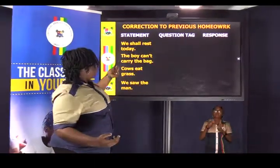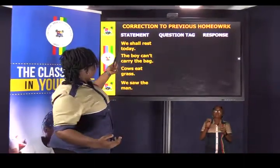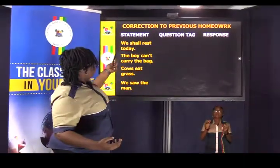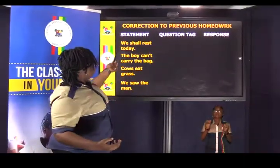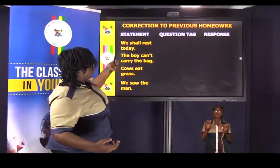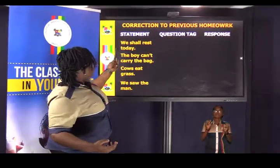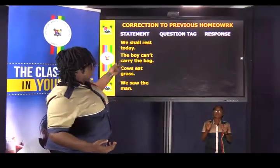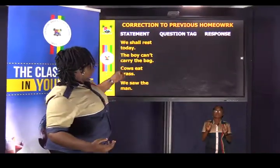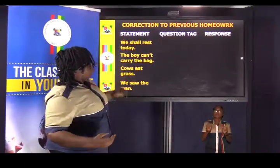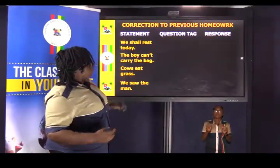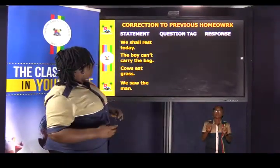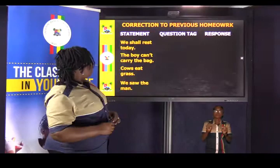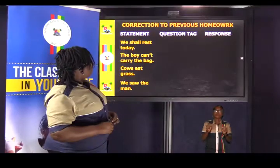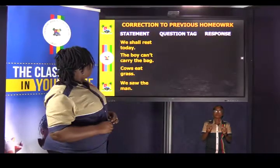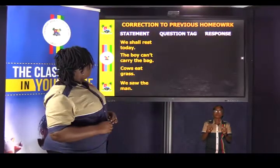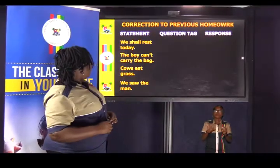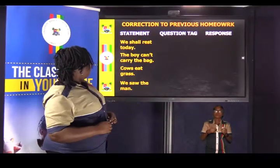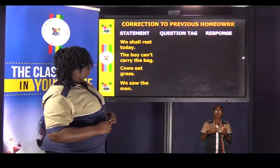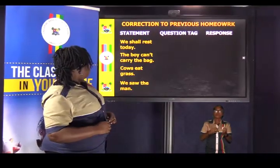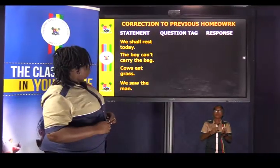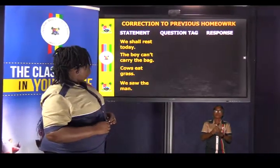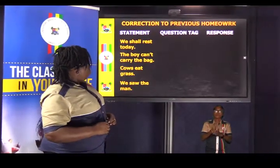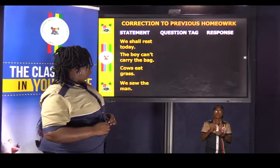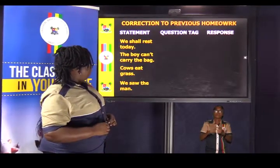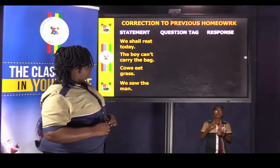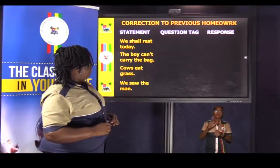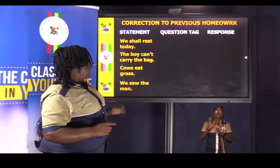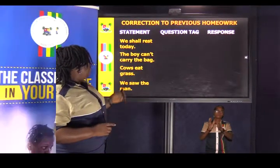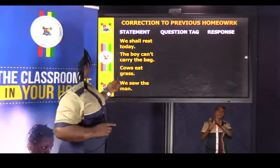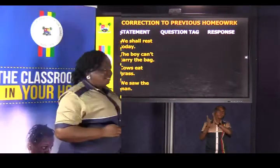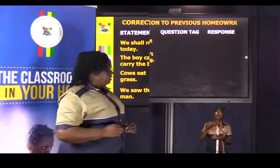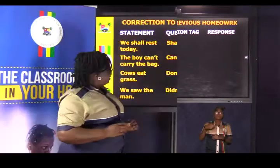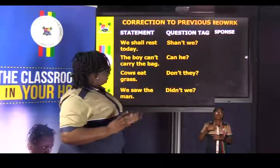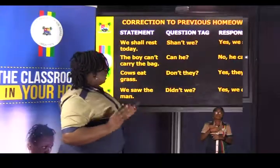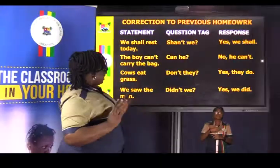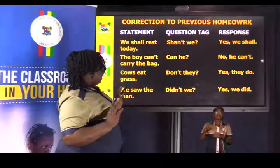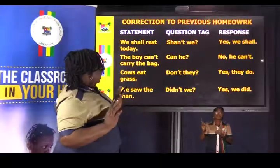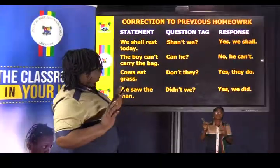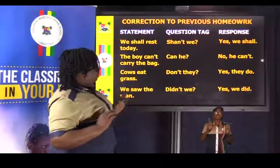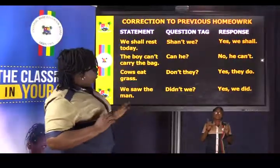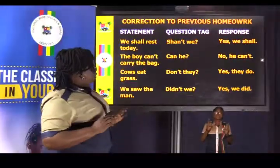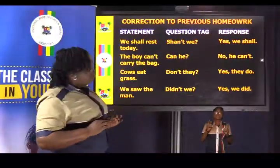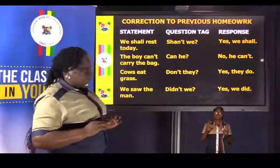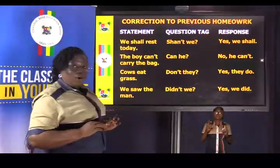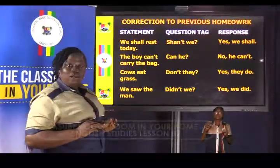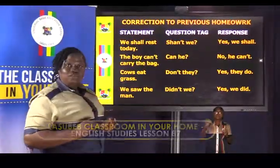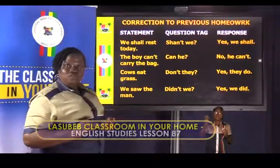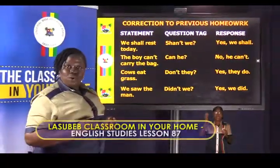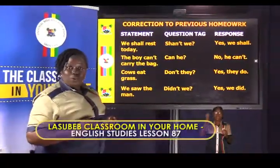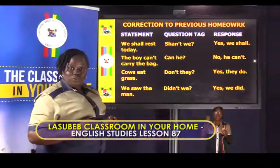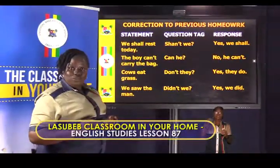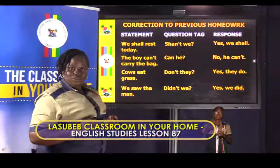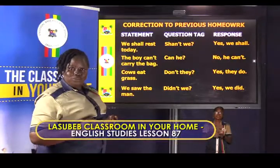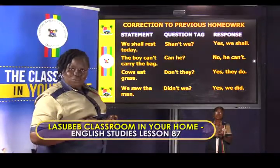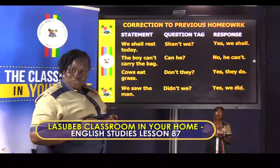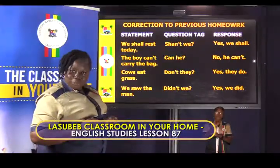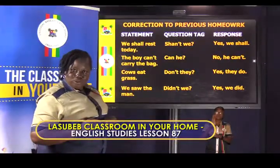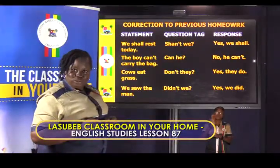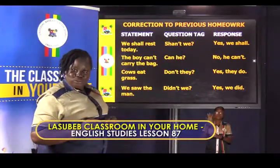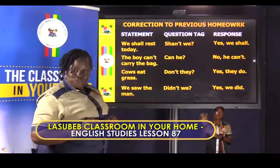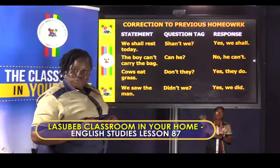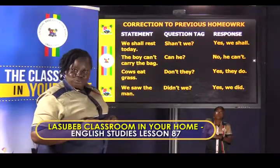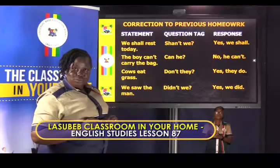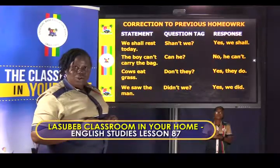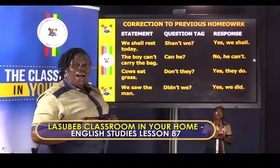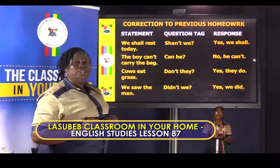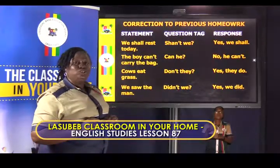Okay, so correction to your previous homework. Auntie Fumi got 4 out of 4. What